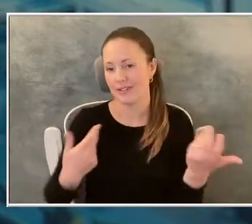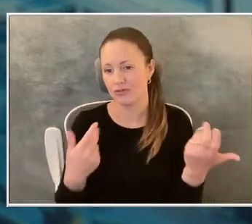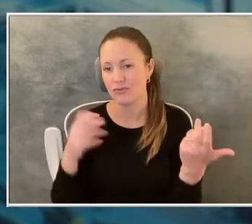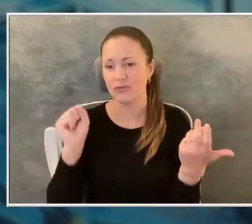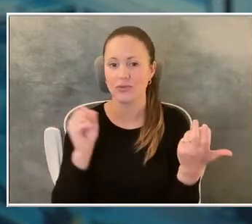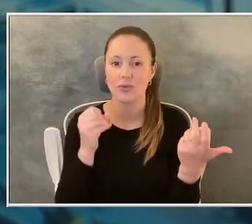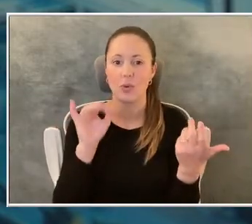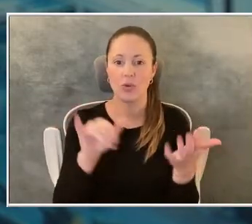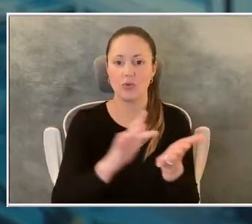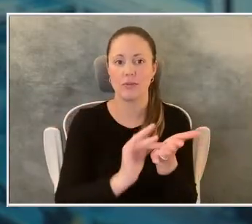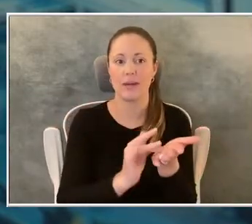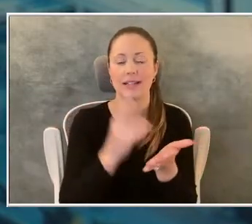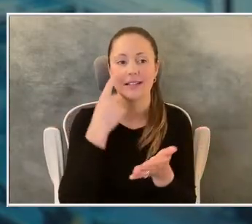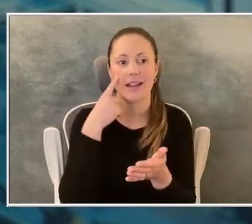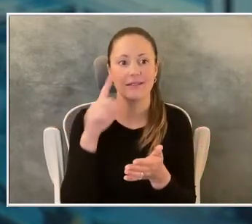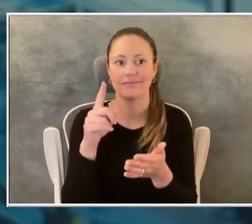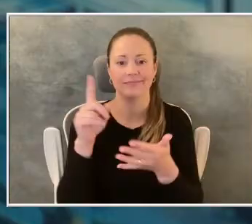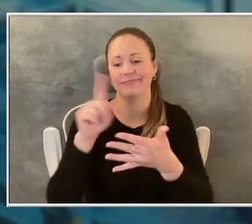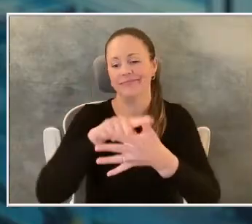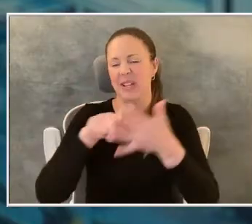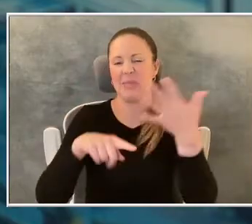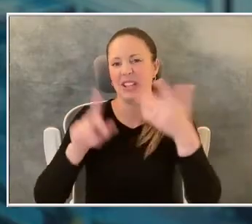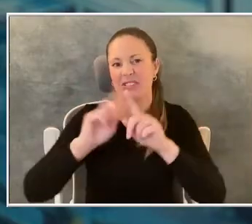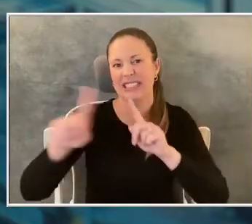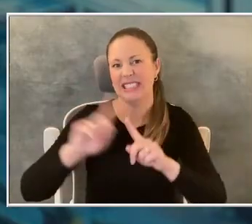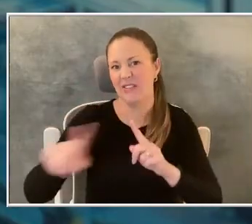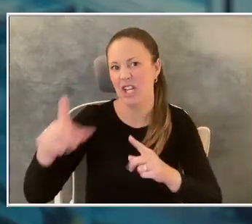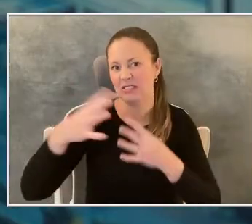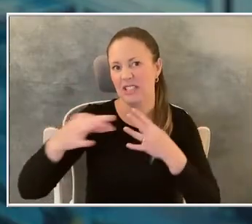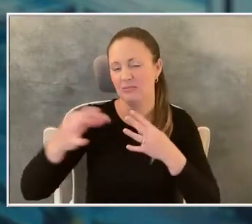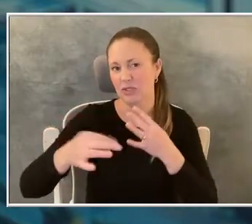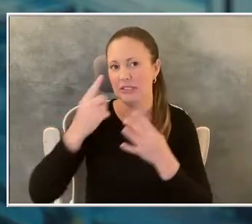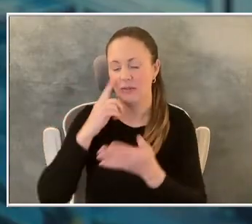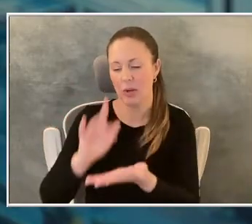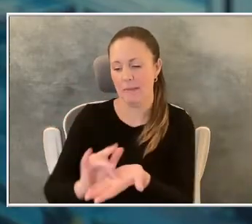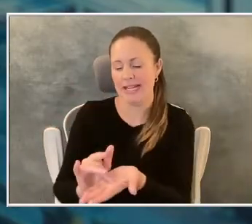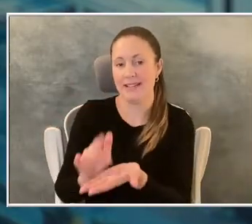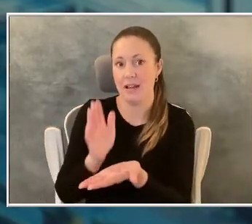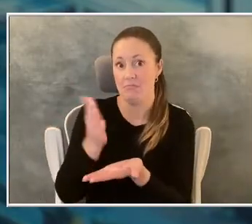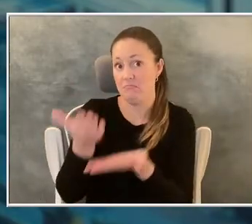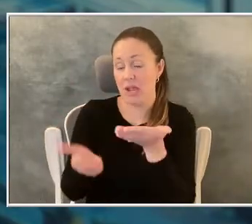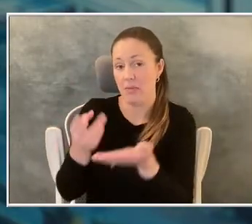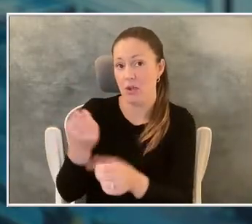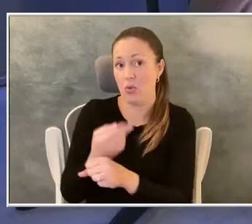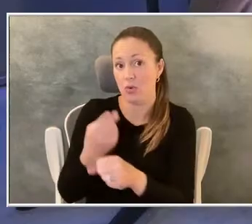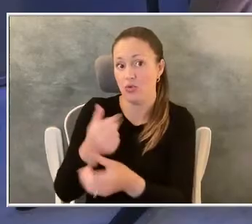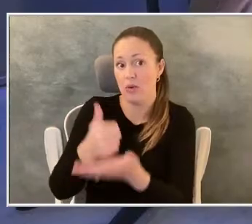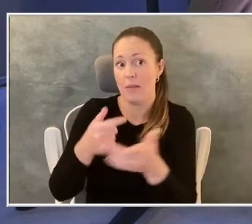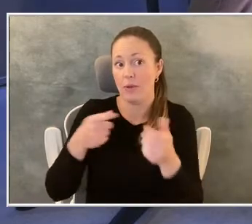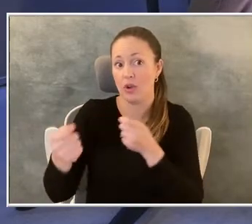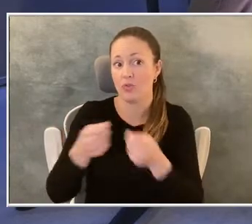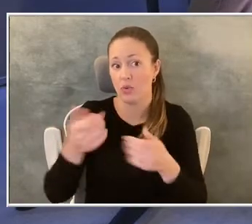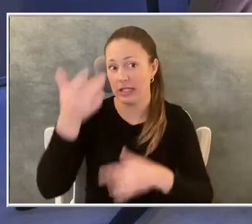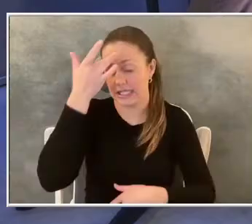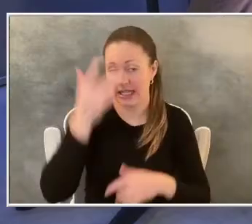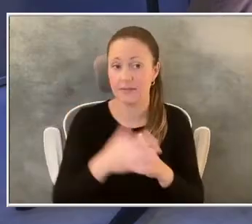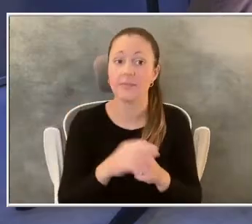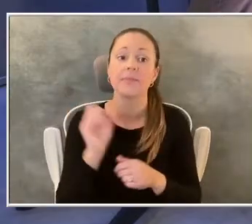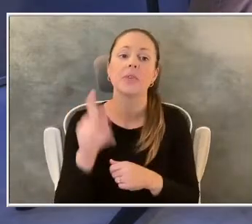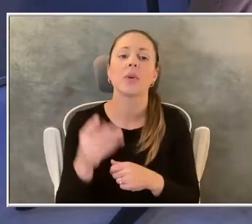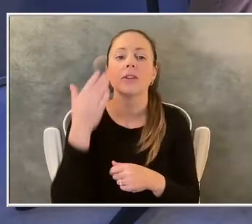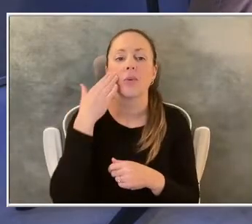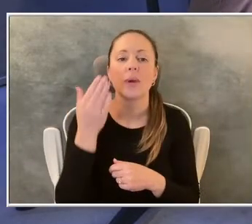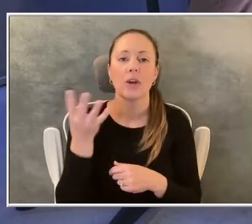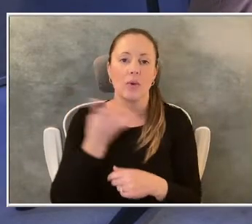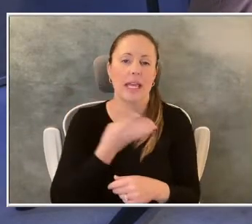like Vidasa or decitabine, they could be used to get some control of the disease. So we know chemo drugs can be hard